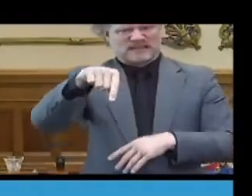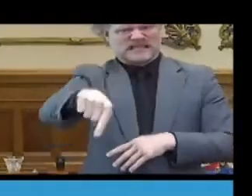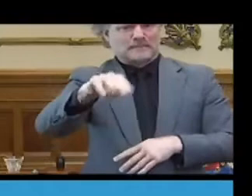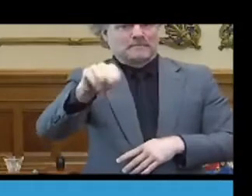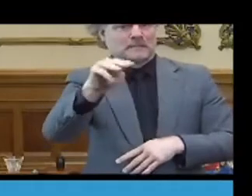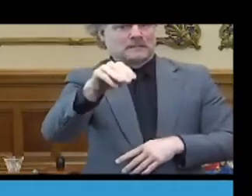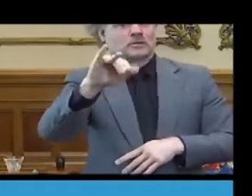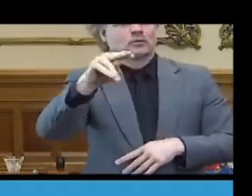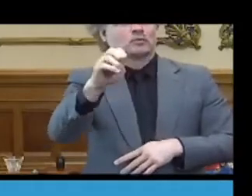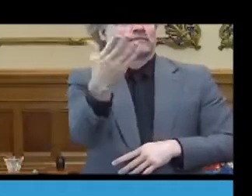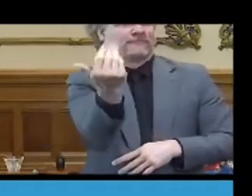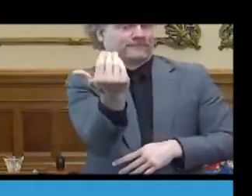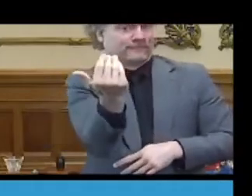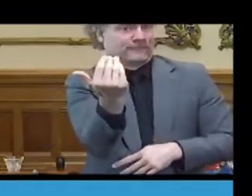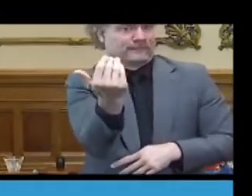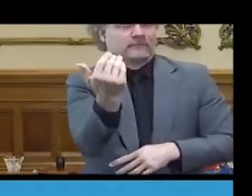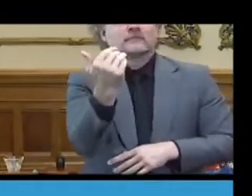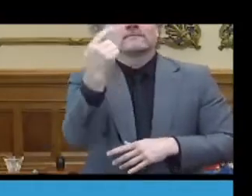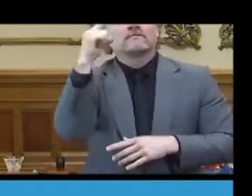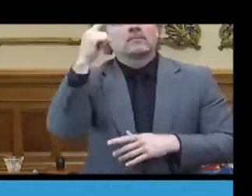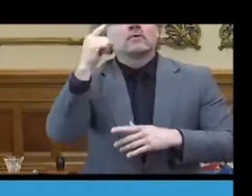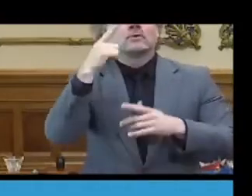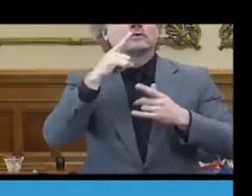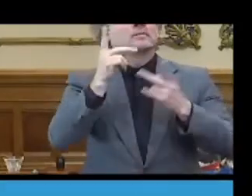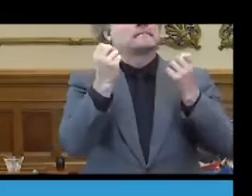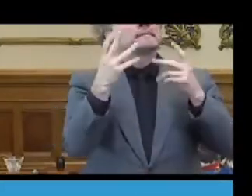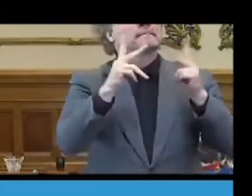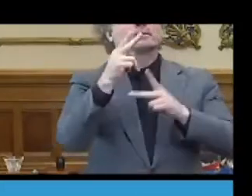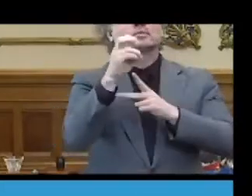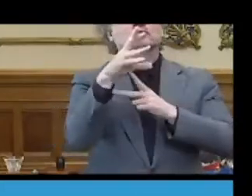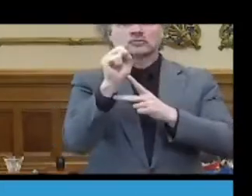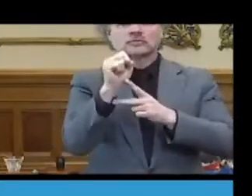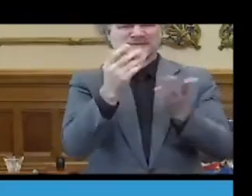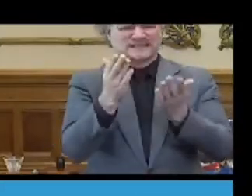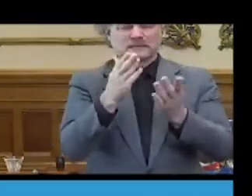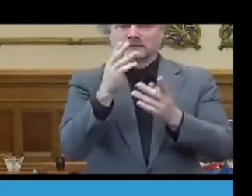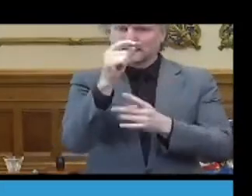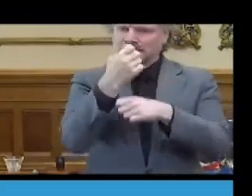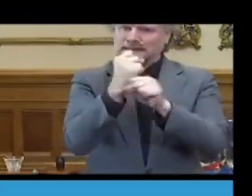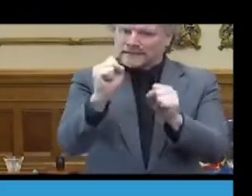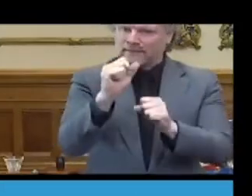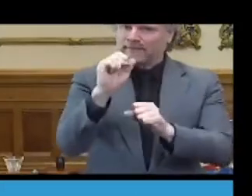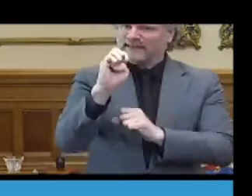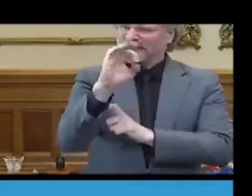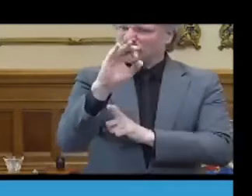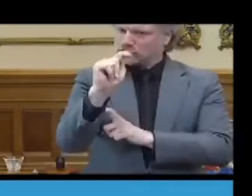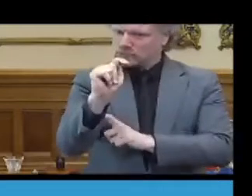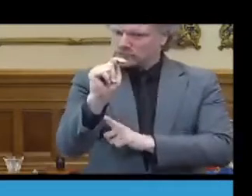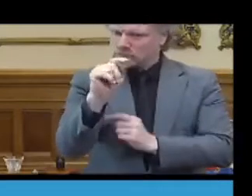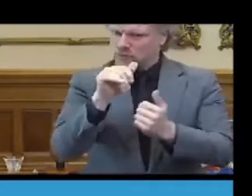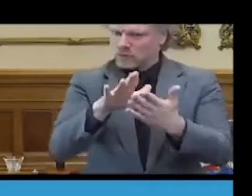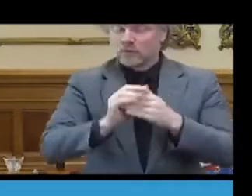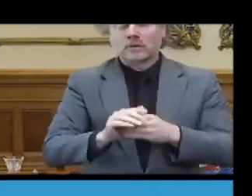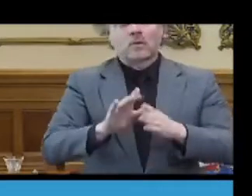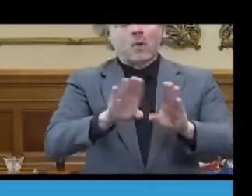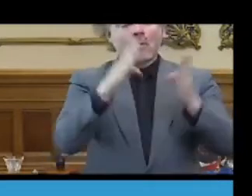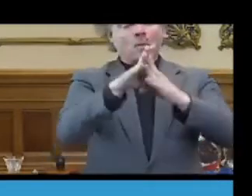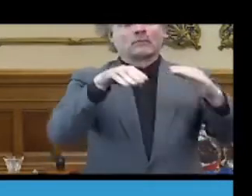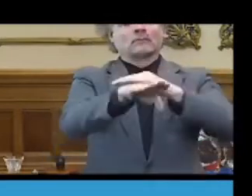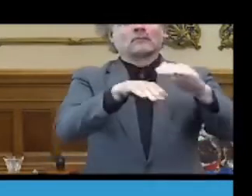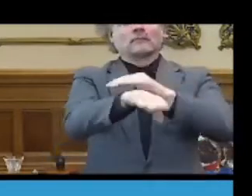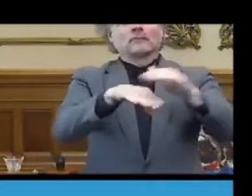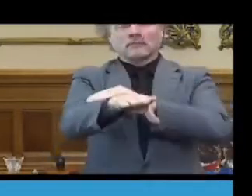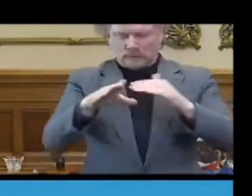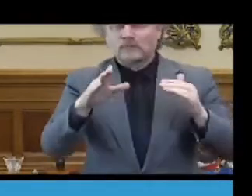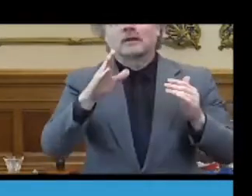Monday, June 15th, to serve as many Hoosiers as possible in a safe and efficient manner. Opening to walk-ins will help us